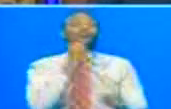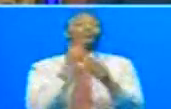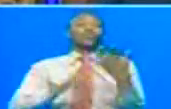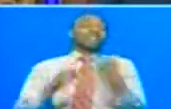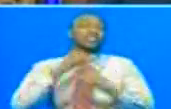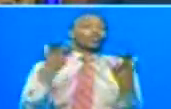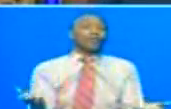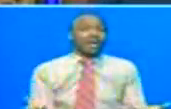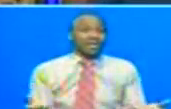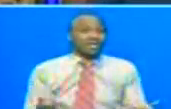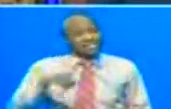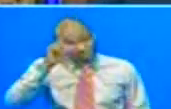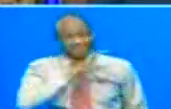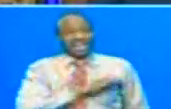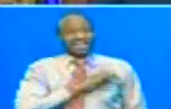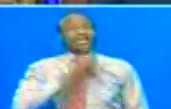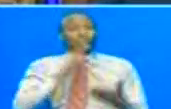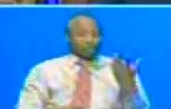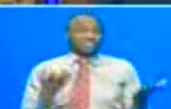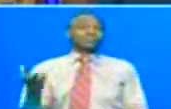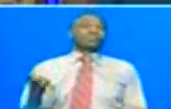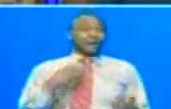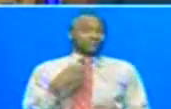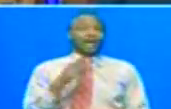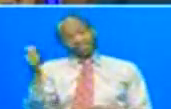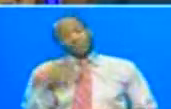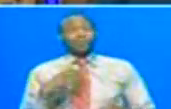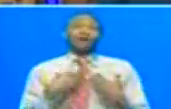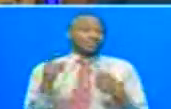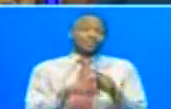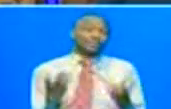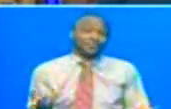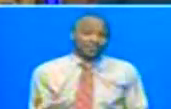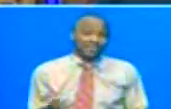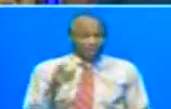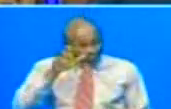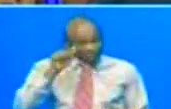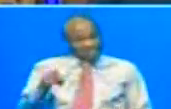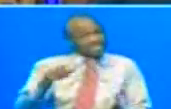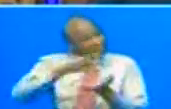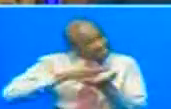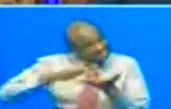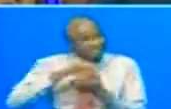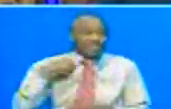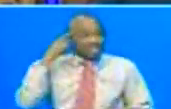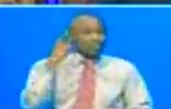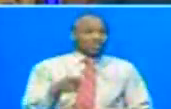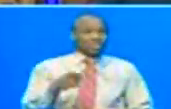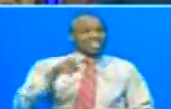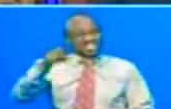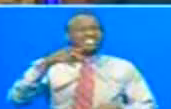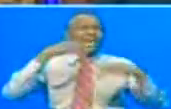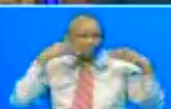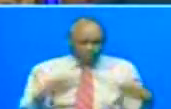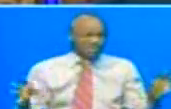done? What is their character and integrity that nobody has? So on that basis, I think that is a